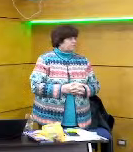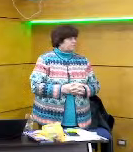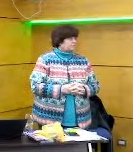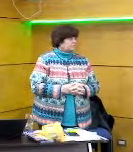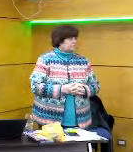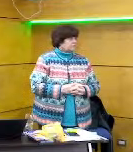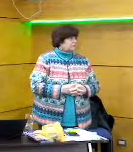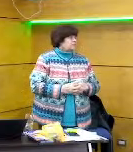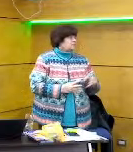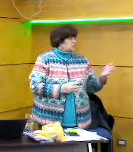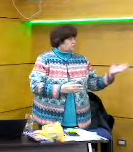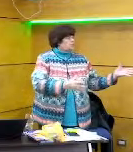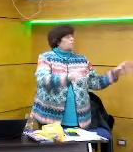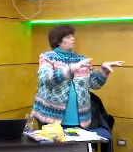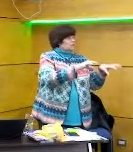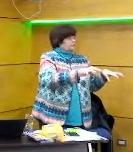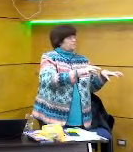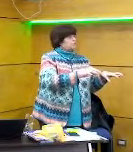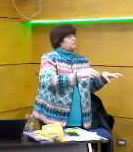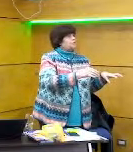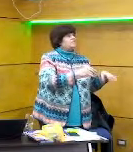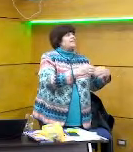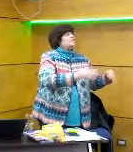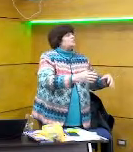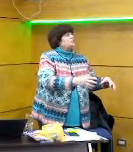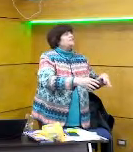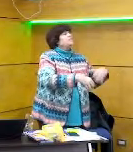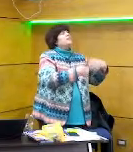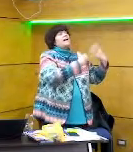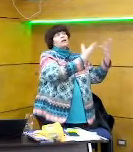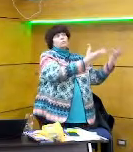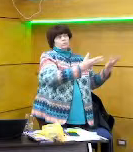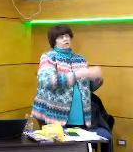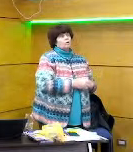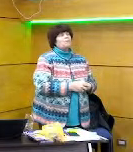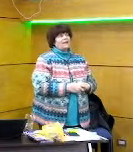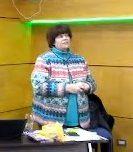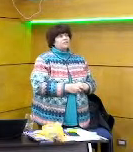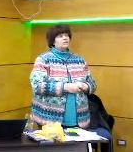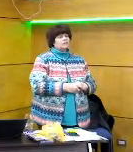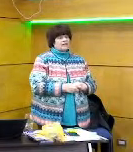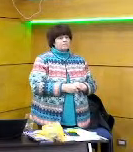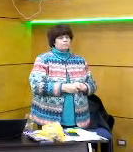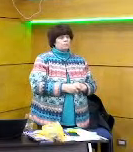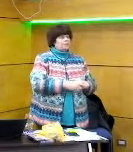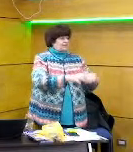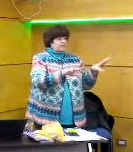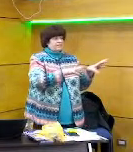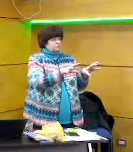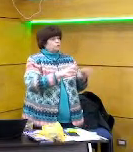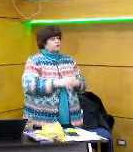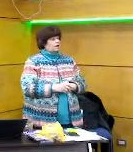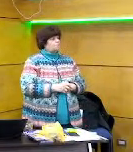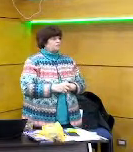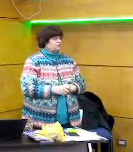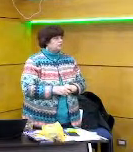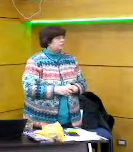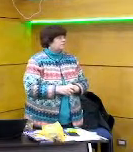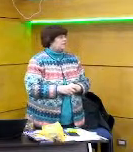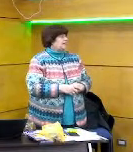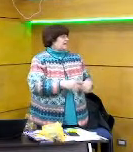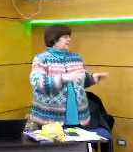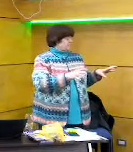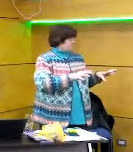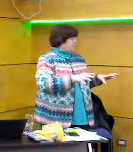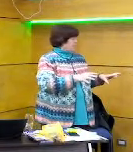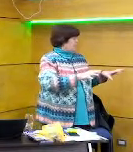isolation. The teacher that brought these students, she can now go back to her classroom and they can do a